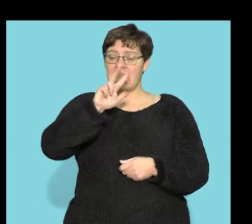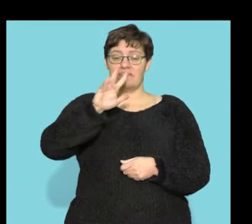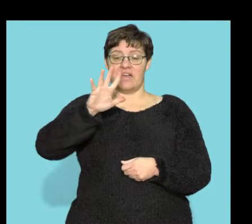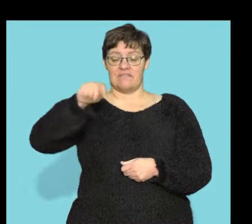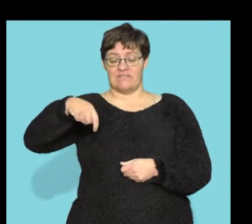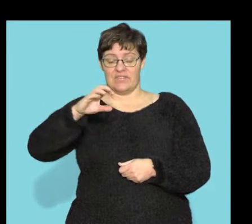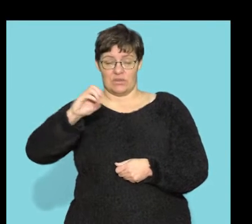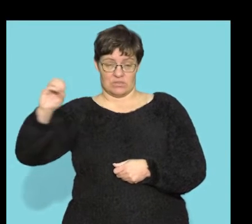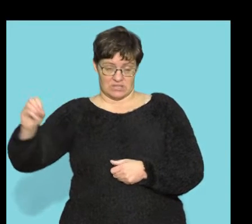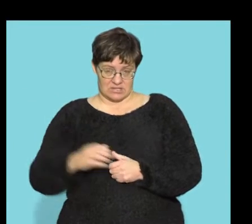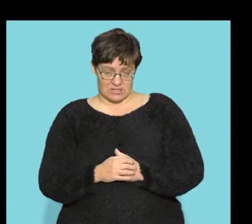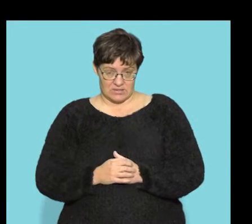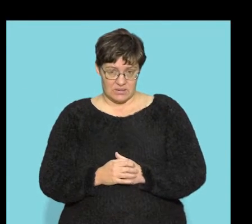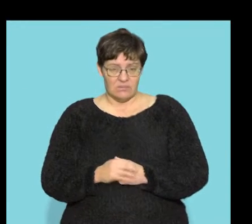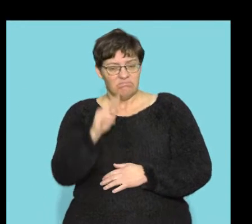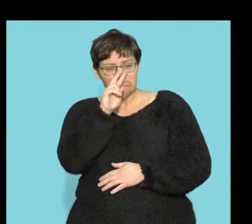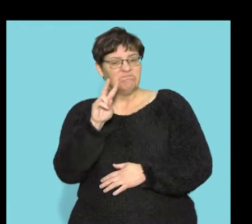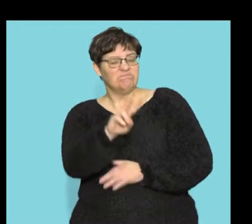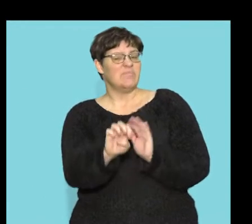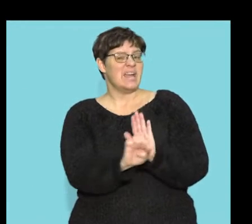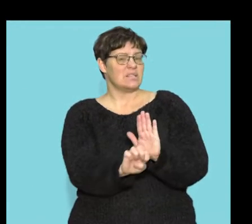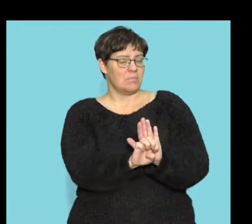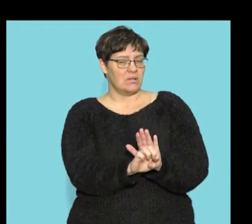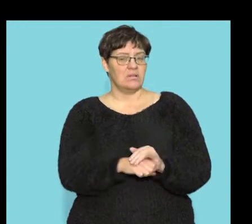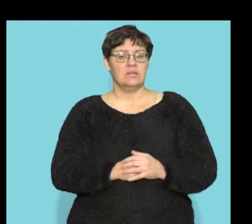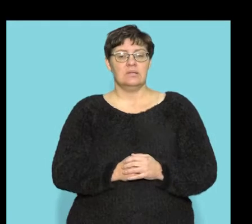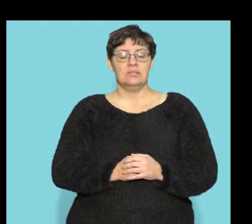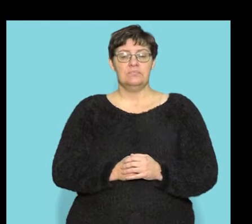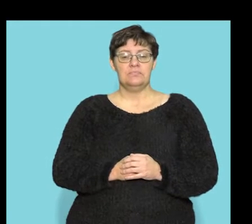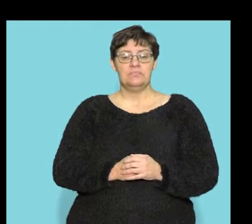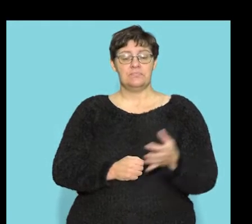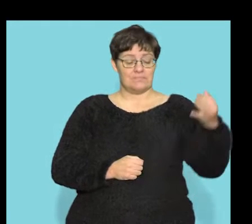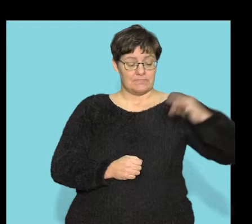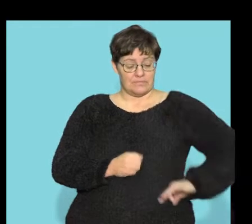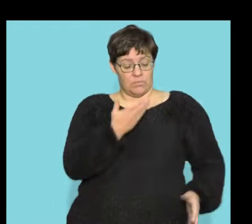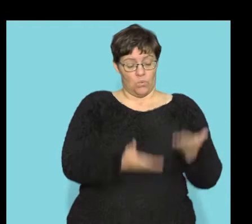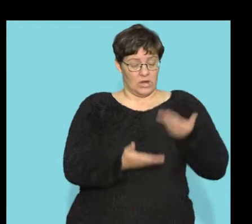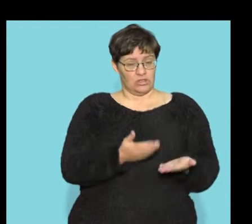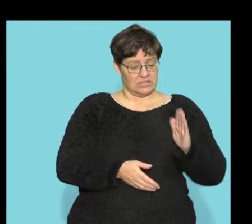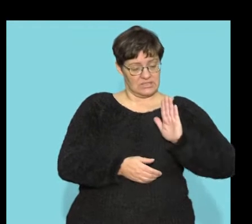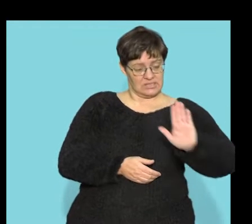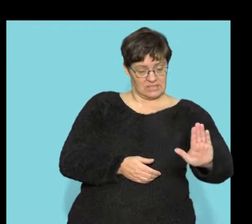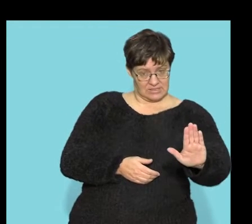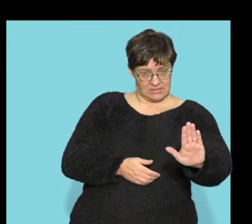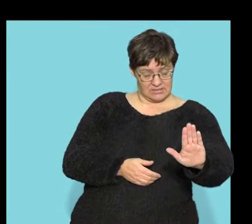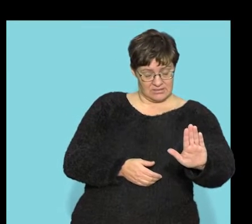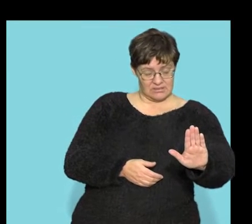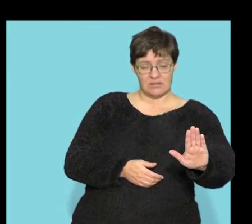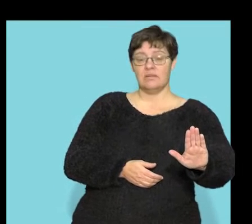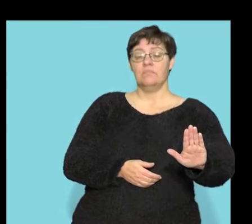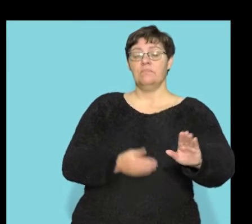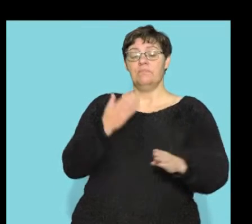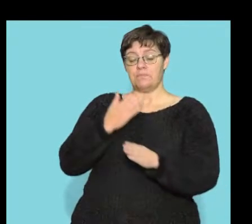85,000. So in this particular example that you see in front of you, you find that your salaries and wages is a